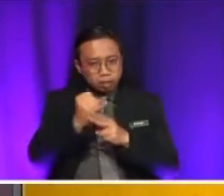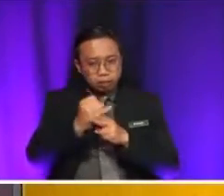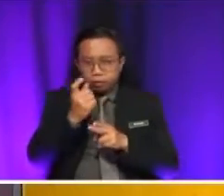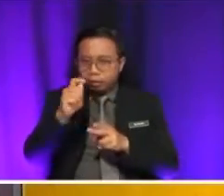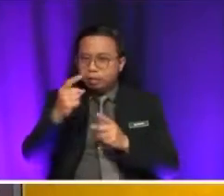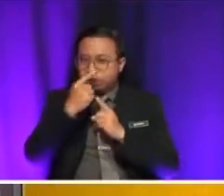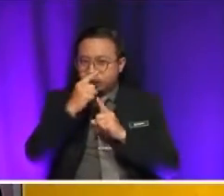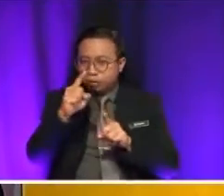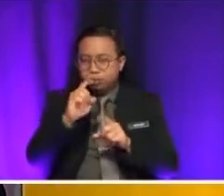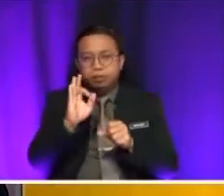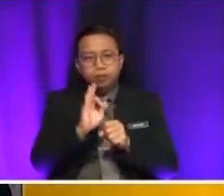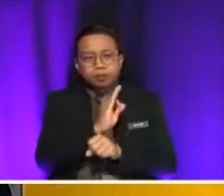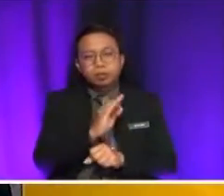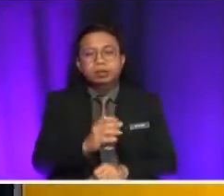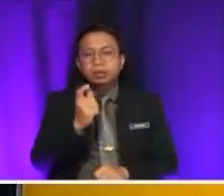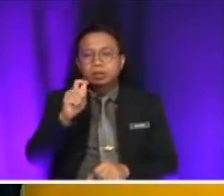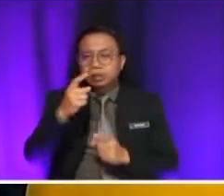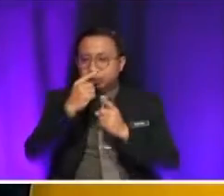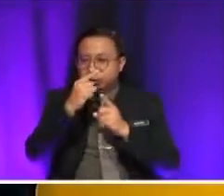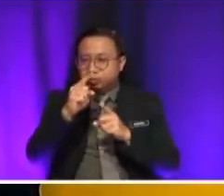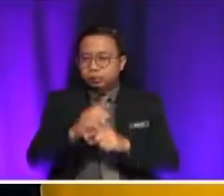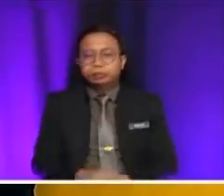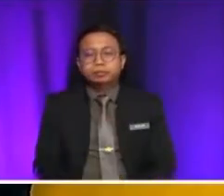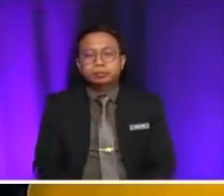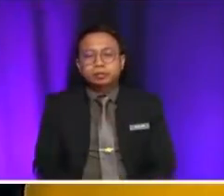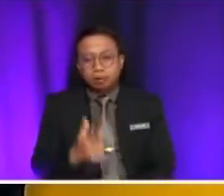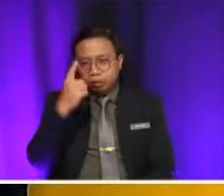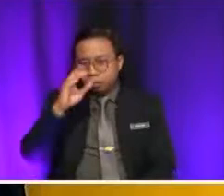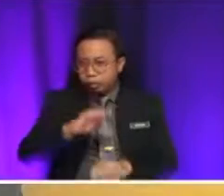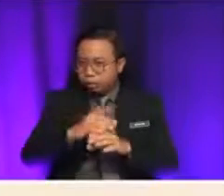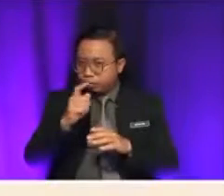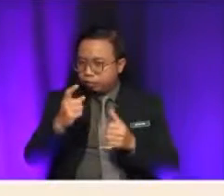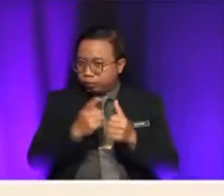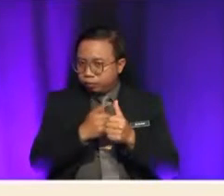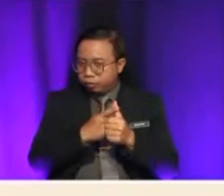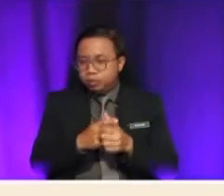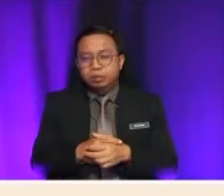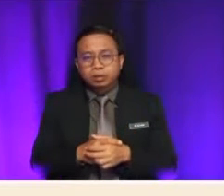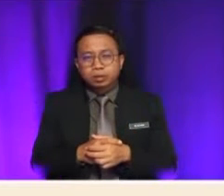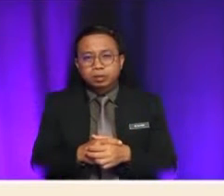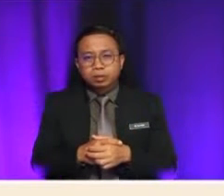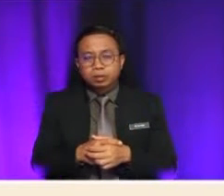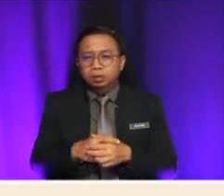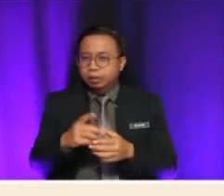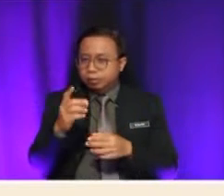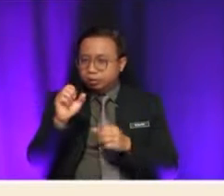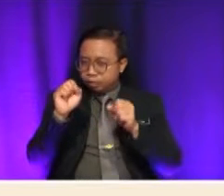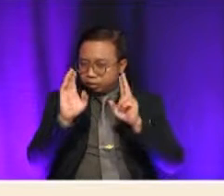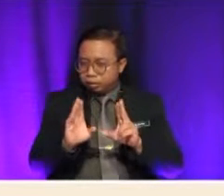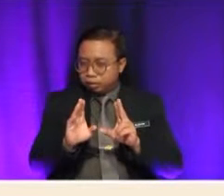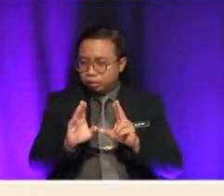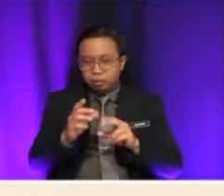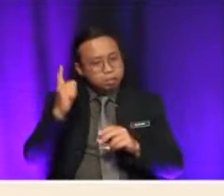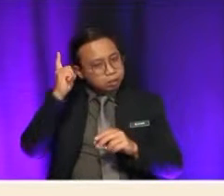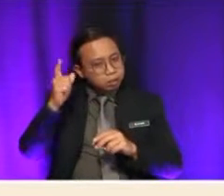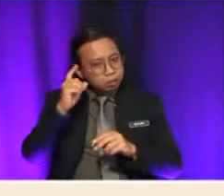answers and fill in the answers. For example, look at the first paragraph. It's a typical Saturday afternoon. You are listening to